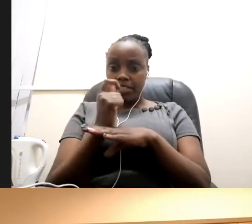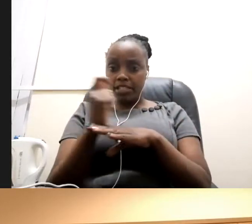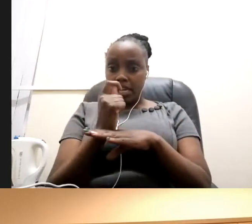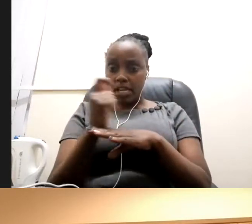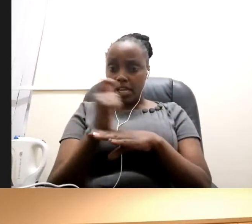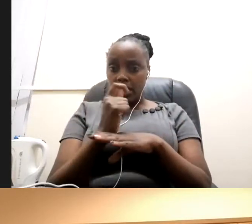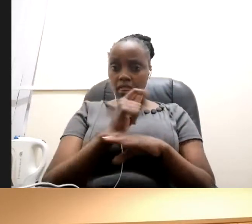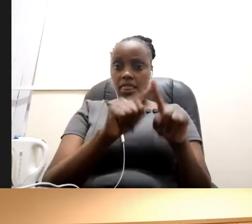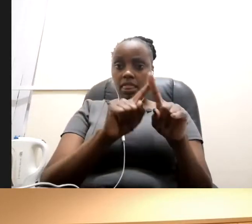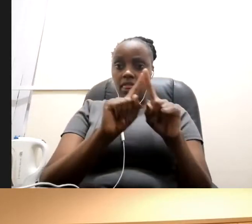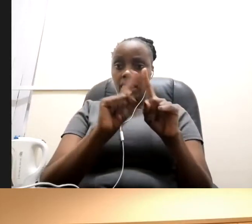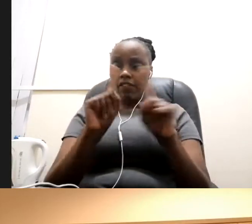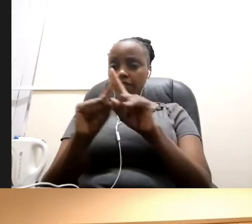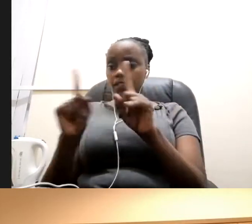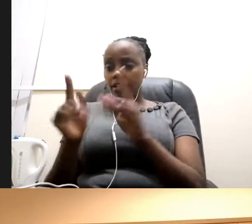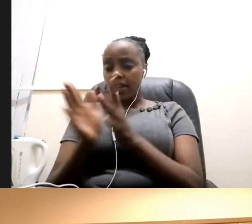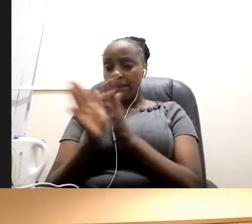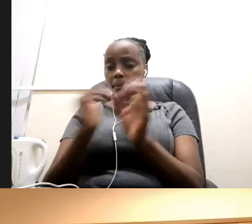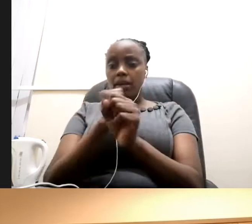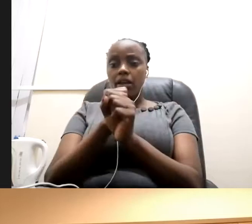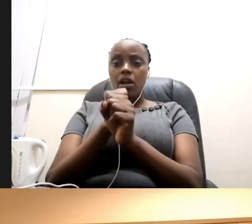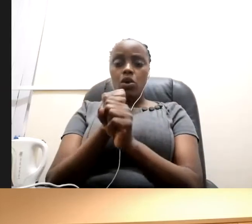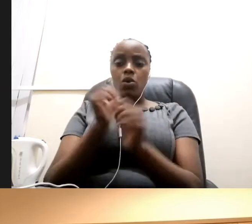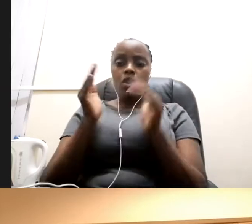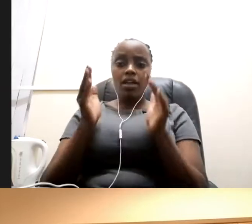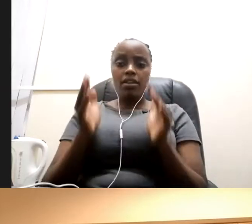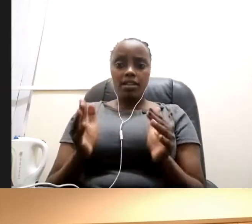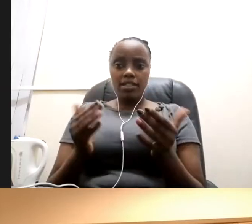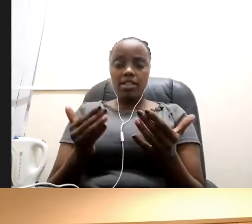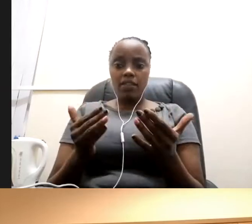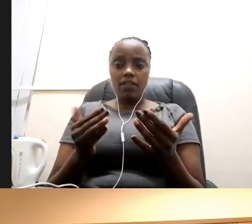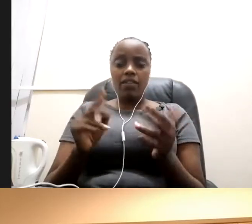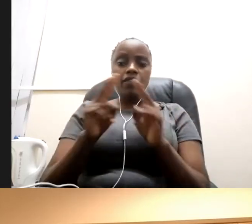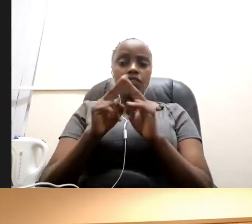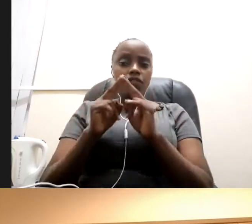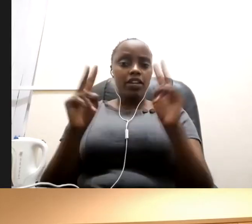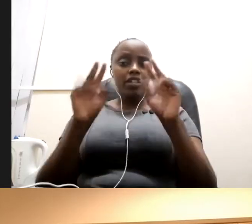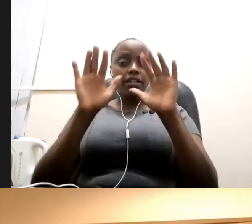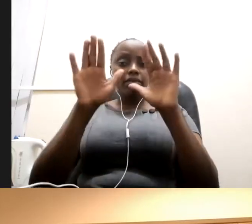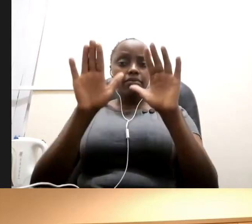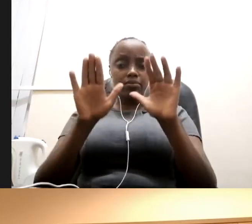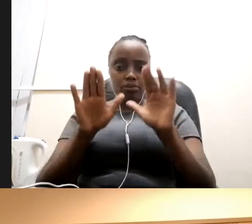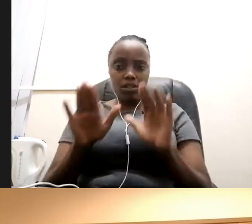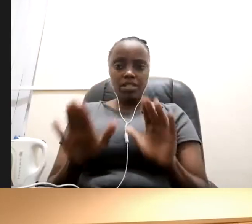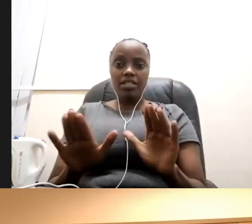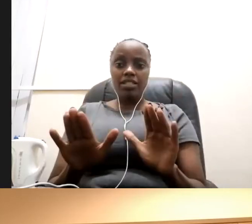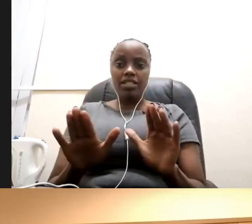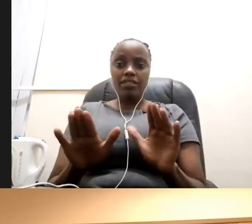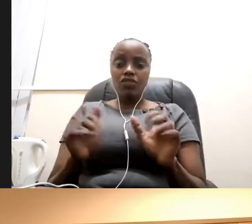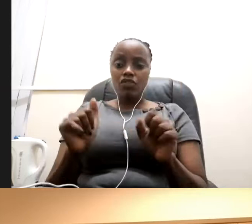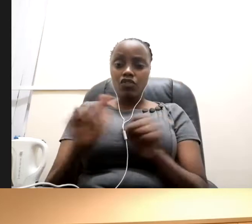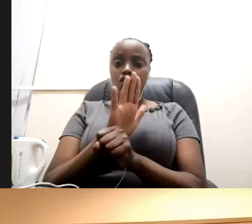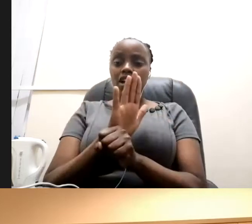public employees in different areas will be very important for the full implementation